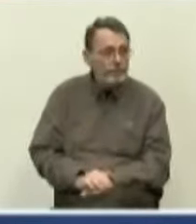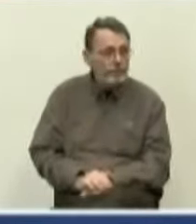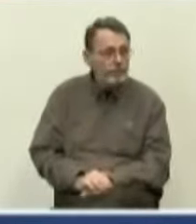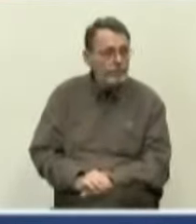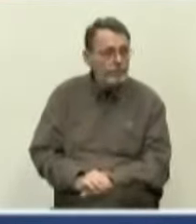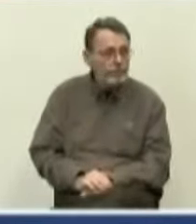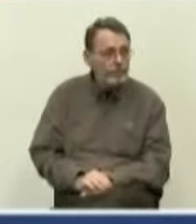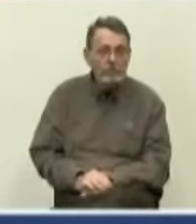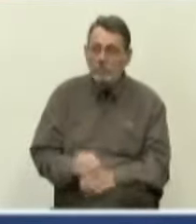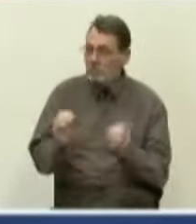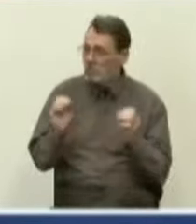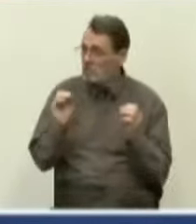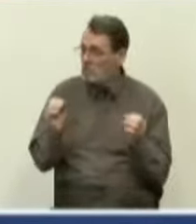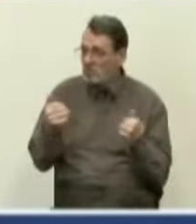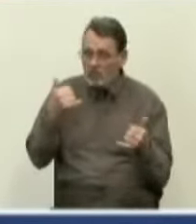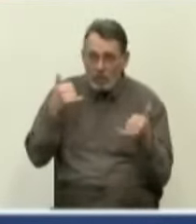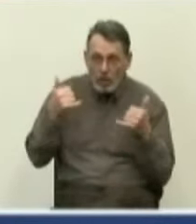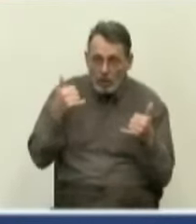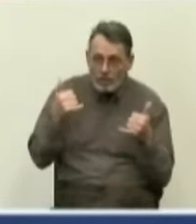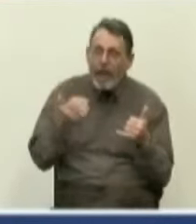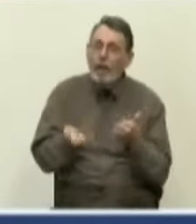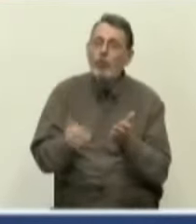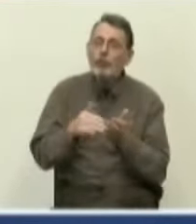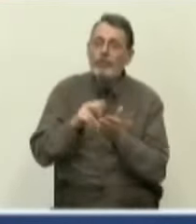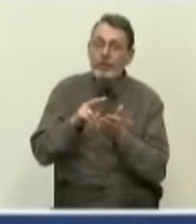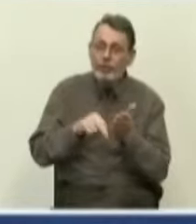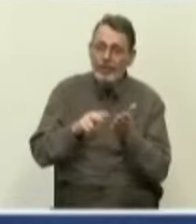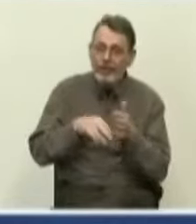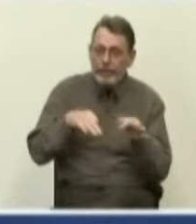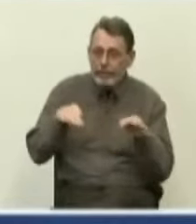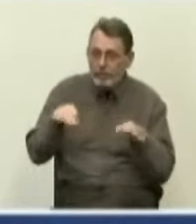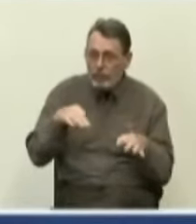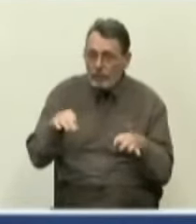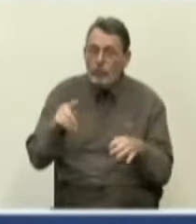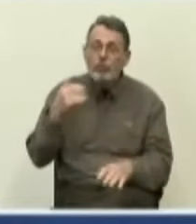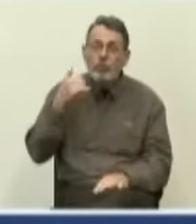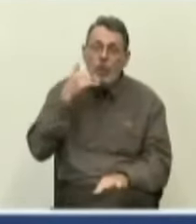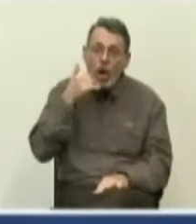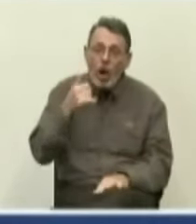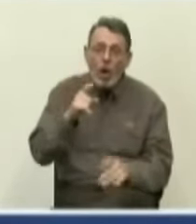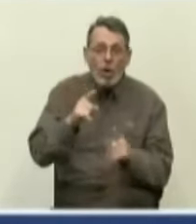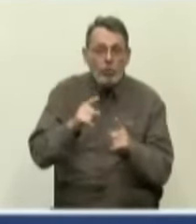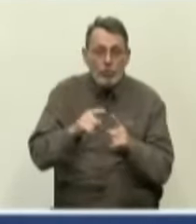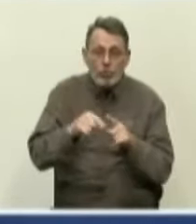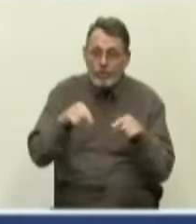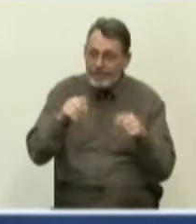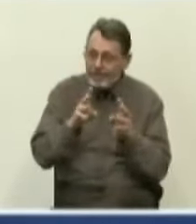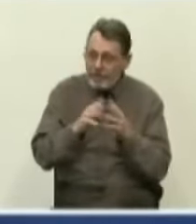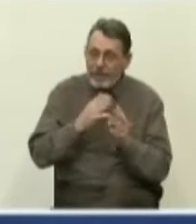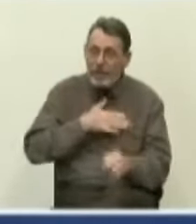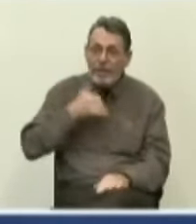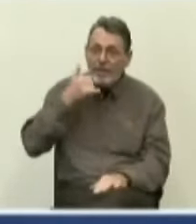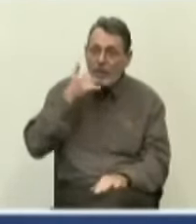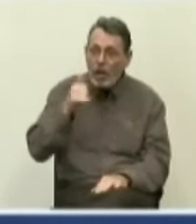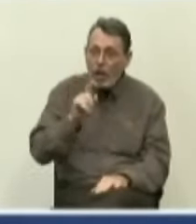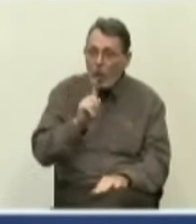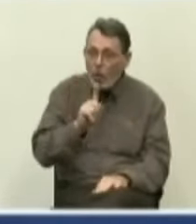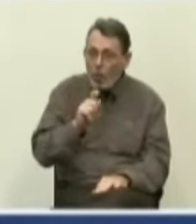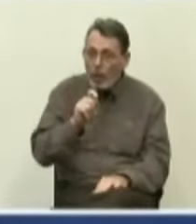At this time, we have zero callers, and I will reread the instructions. To call into the meeting, please call